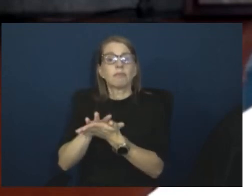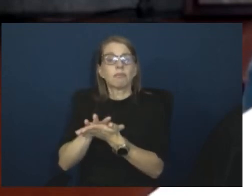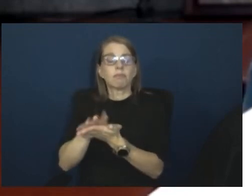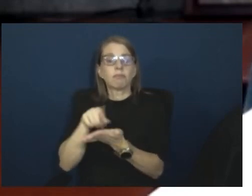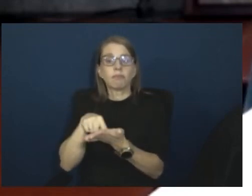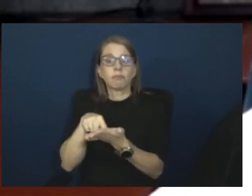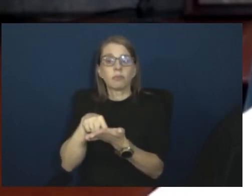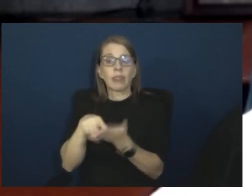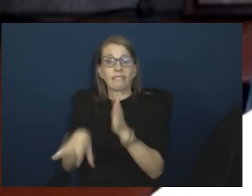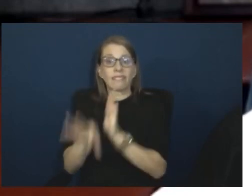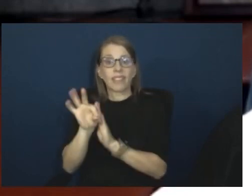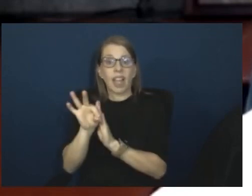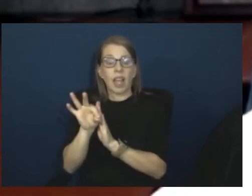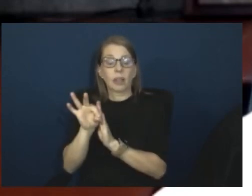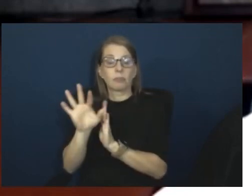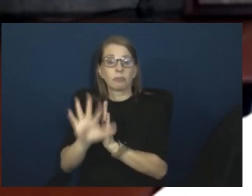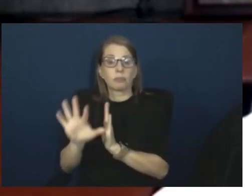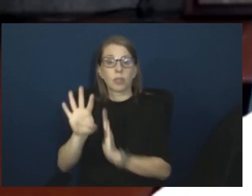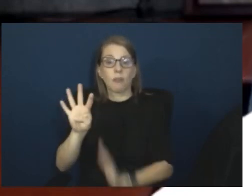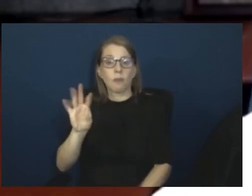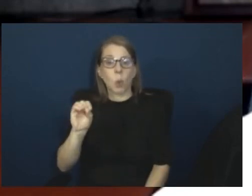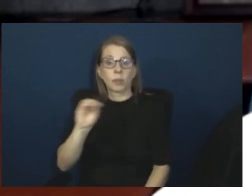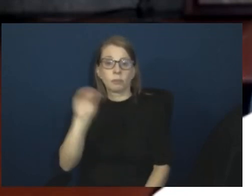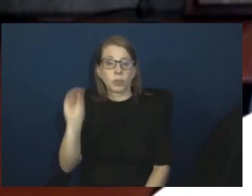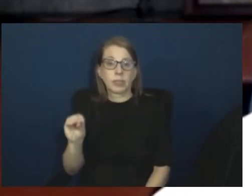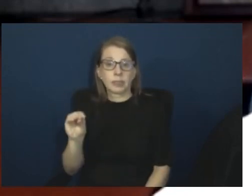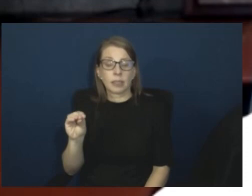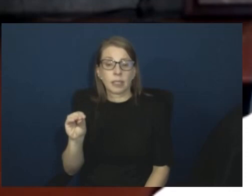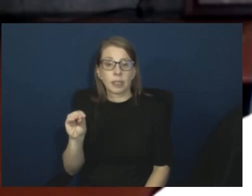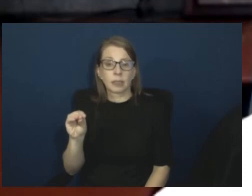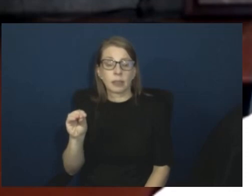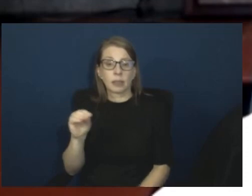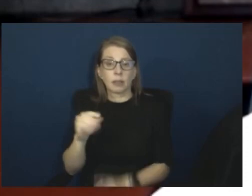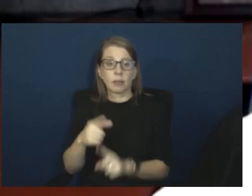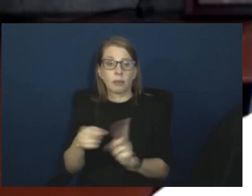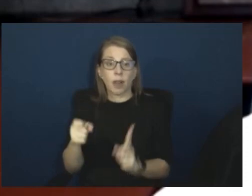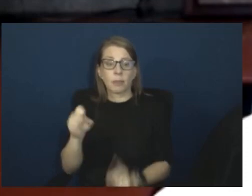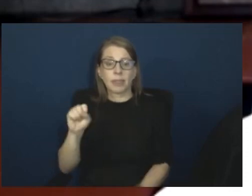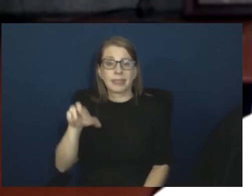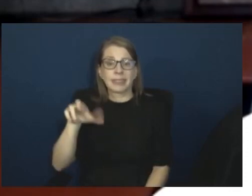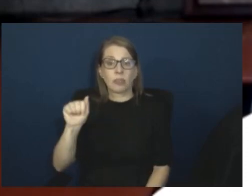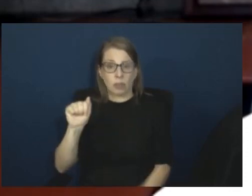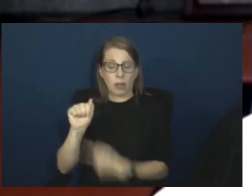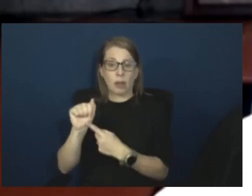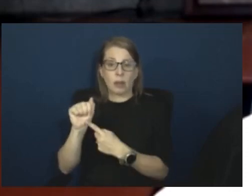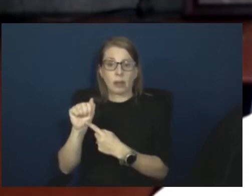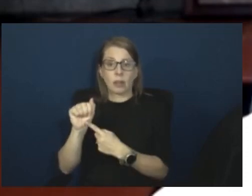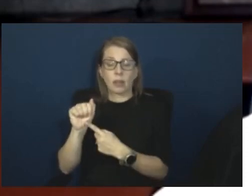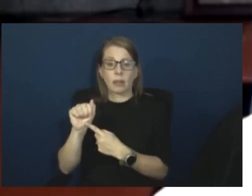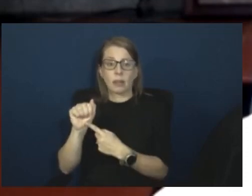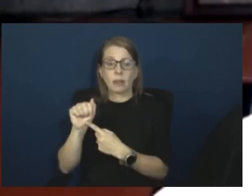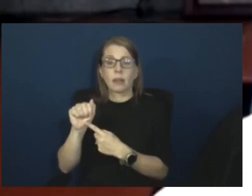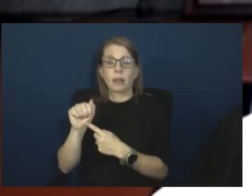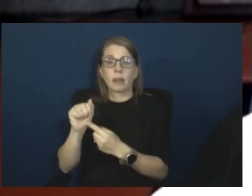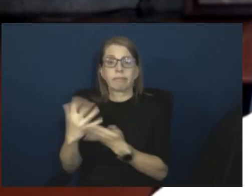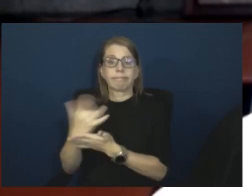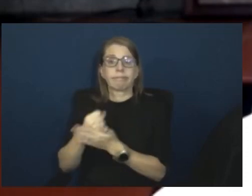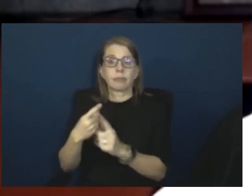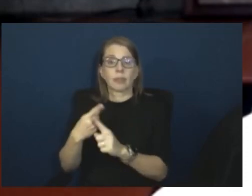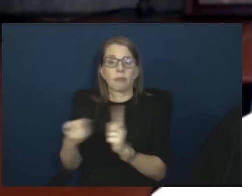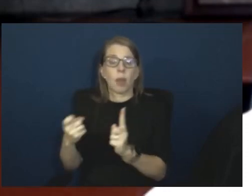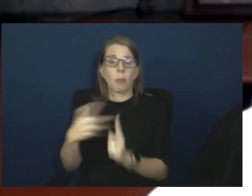they found in about 40% of sera collected from white-tailed deer in